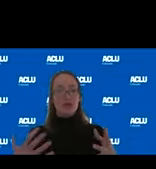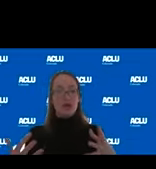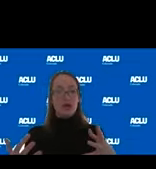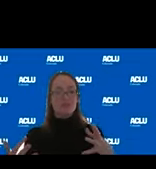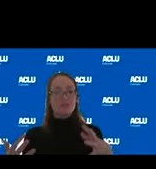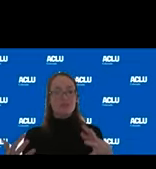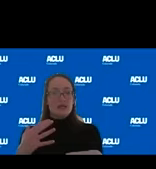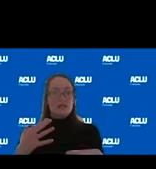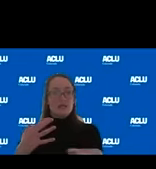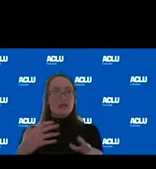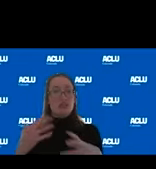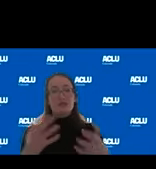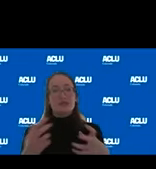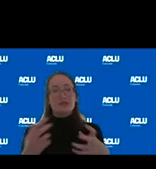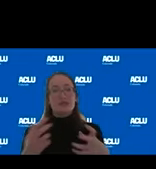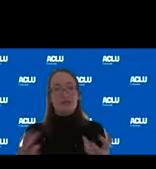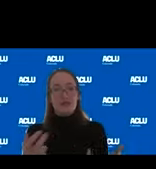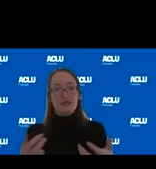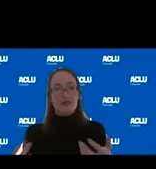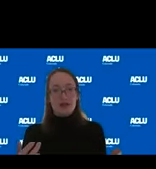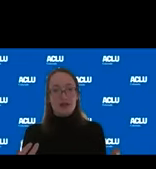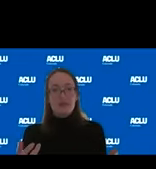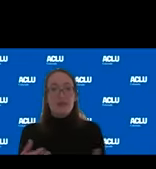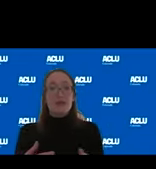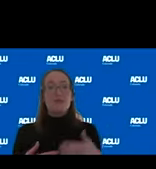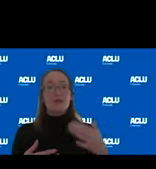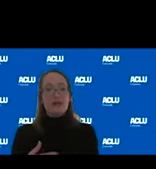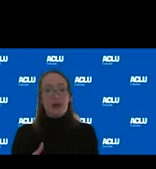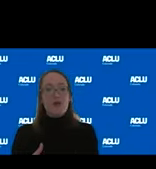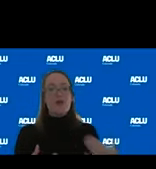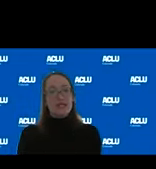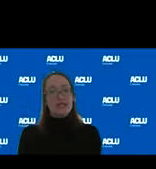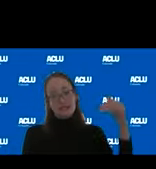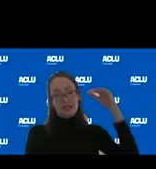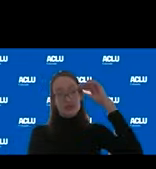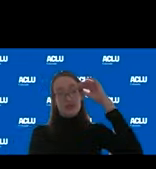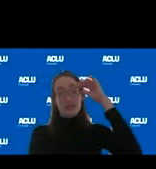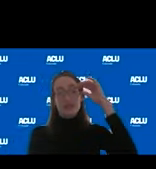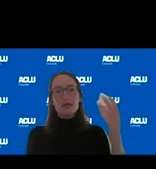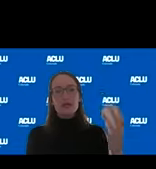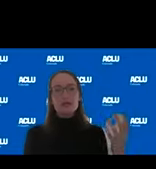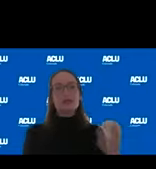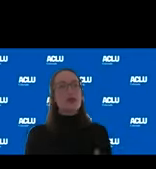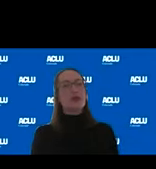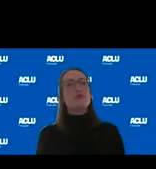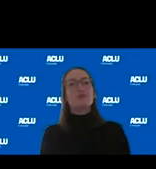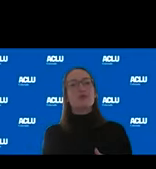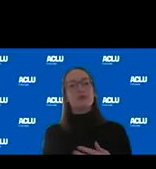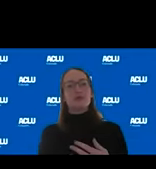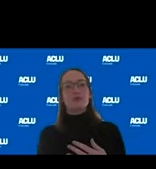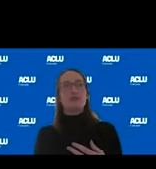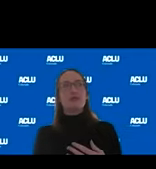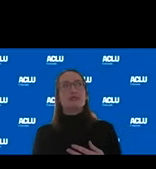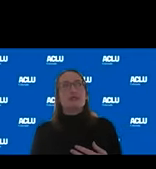know, adjustments states make for voting, but right now we're already seeing the issue of misinformation. You know,